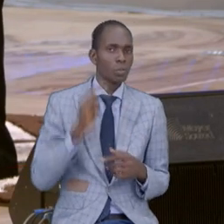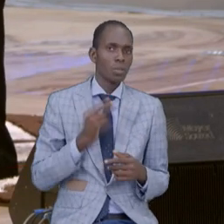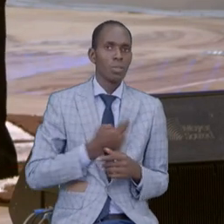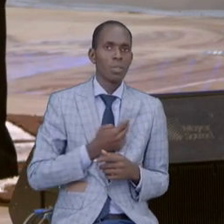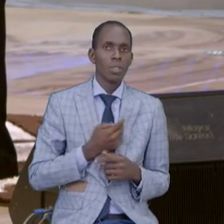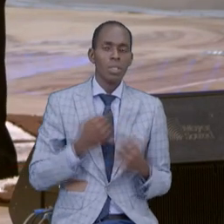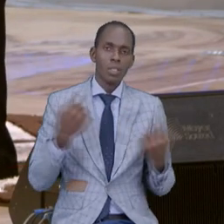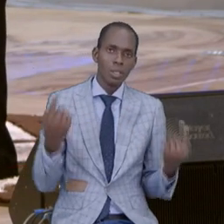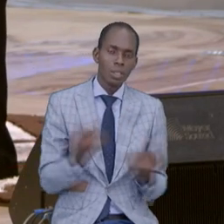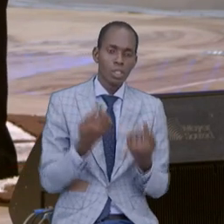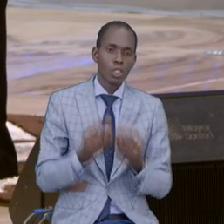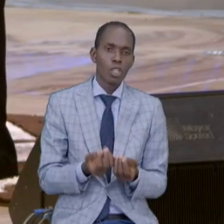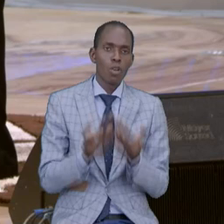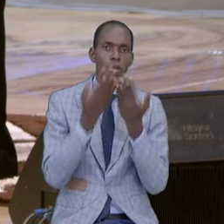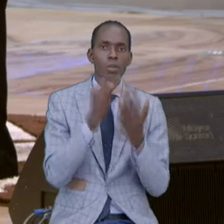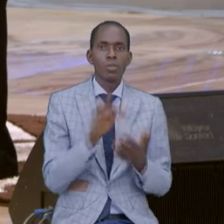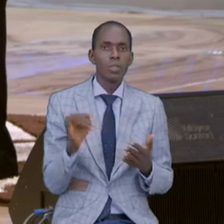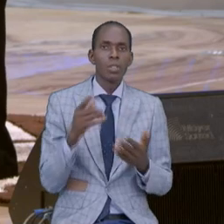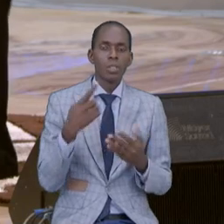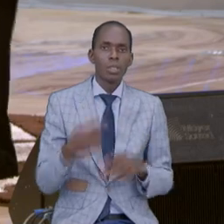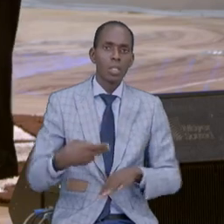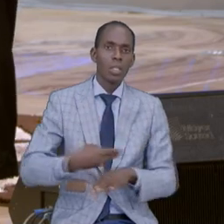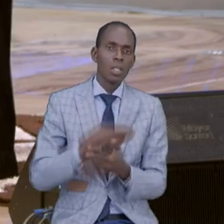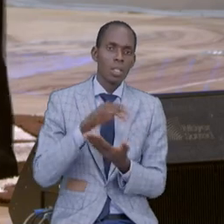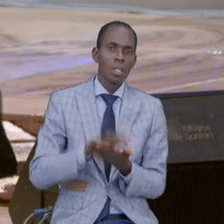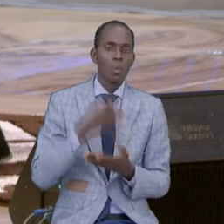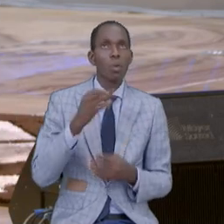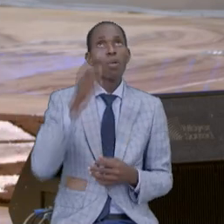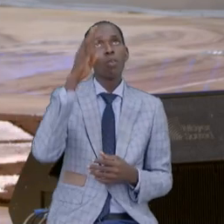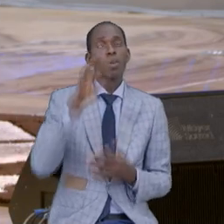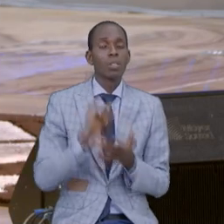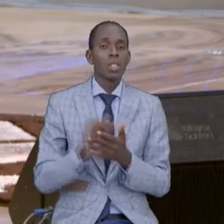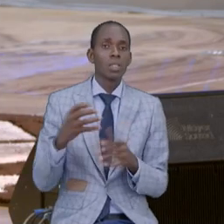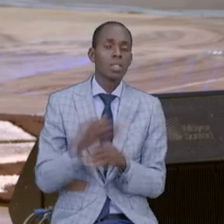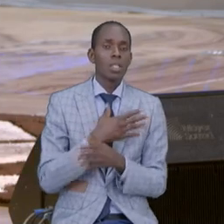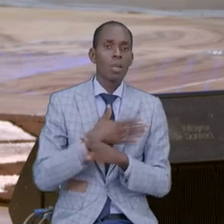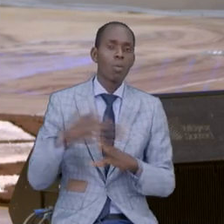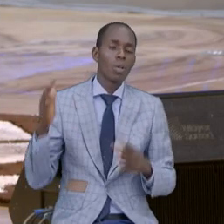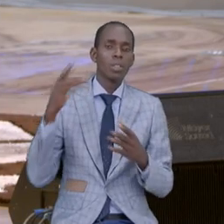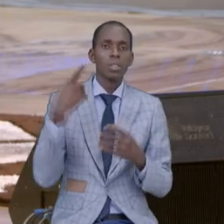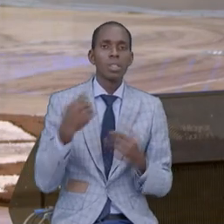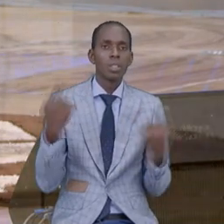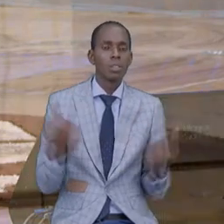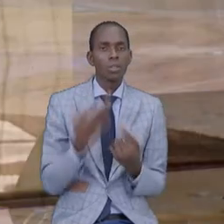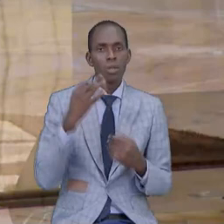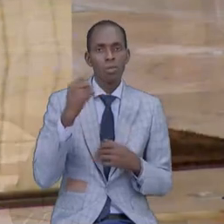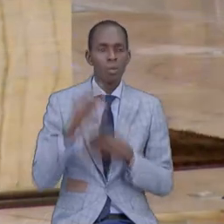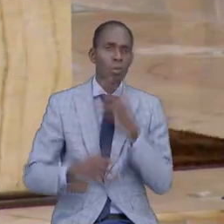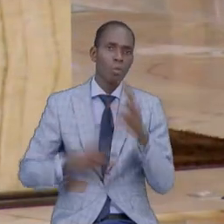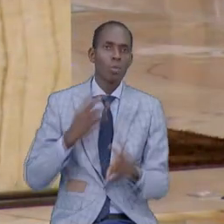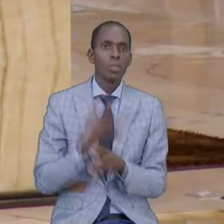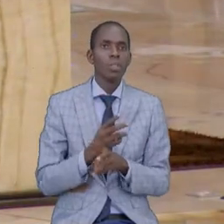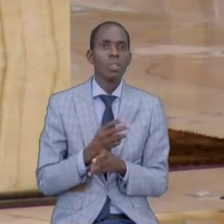sin offering, the Lamb of God that taketh away the sin of the world.